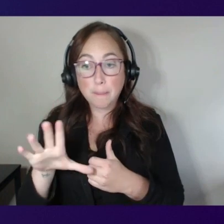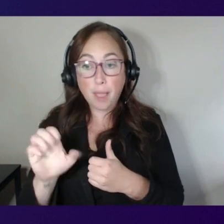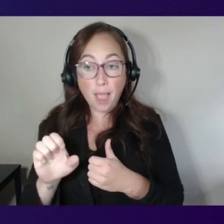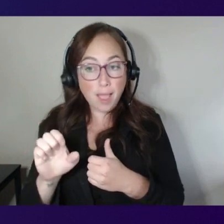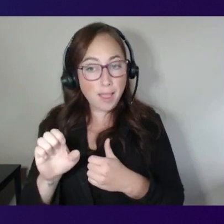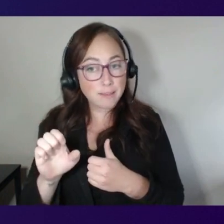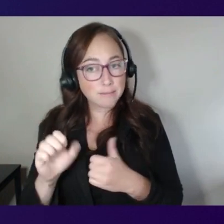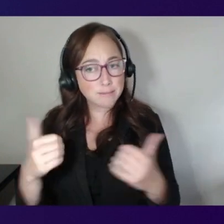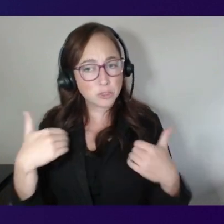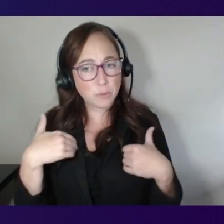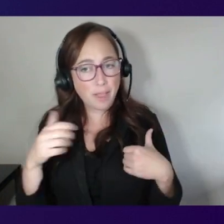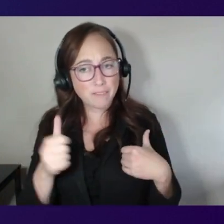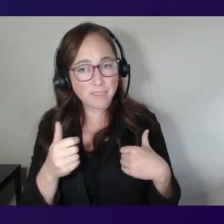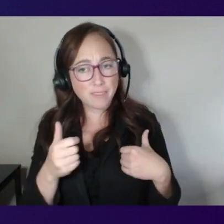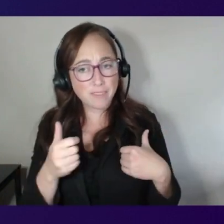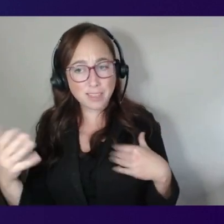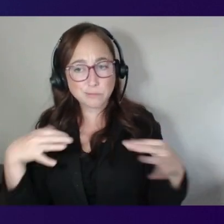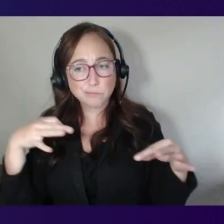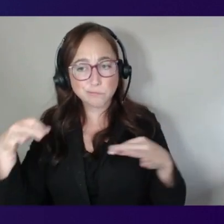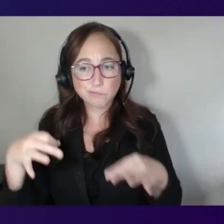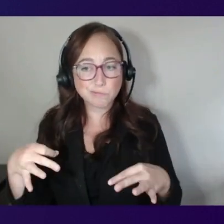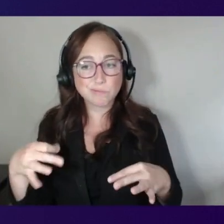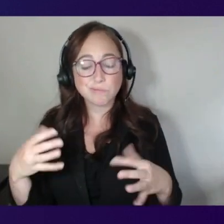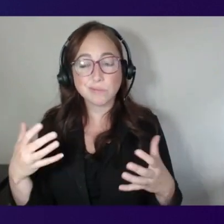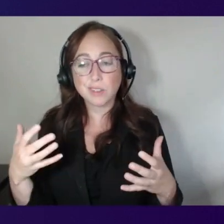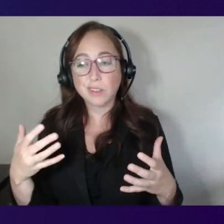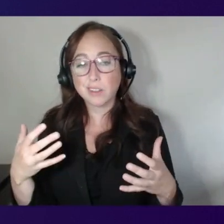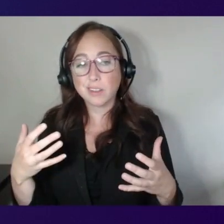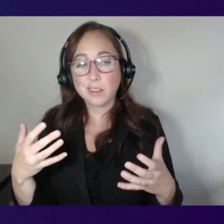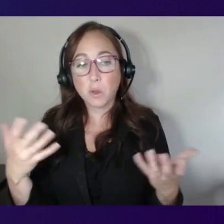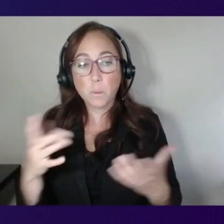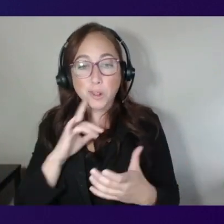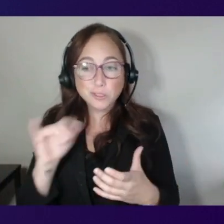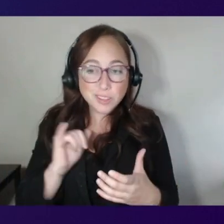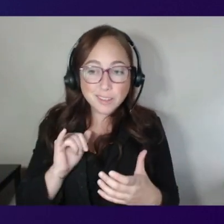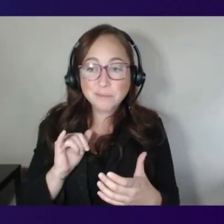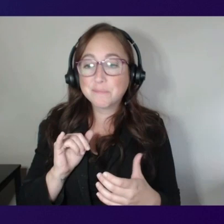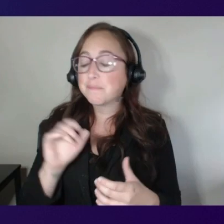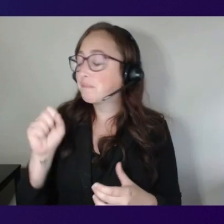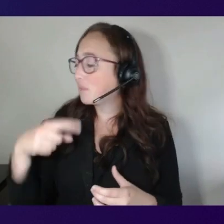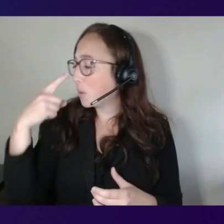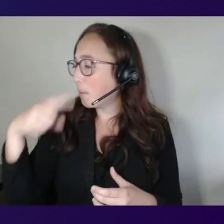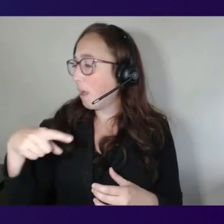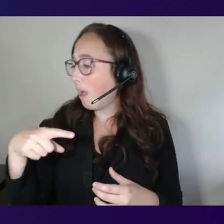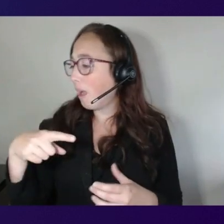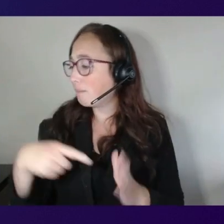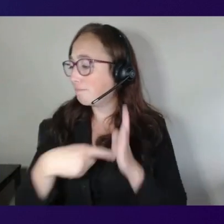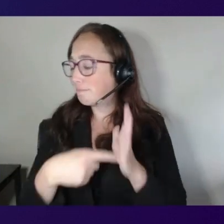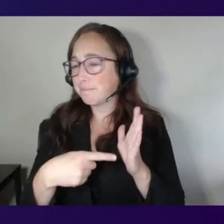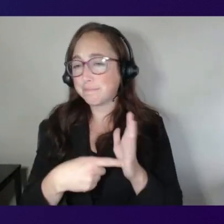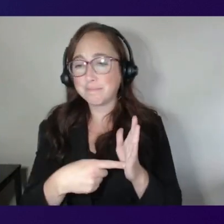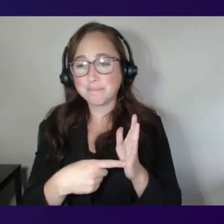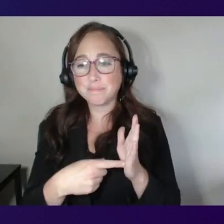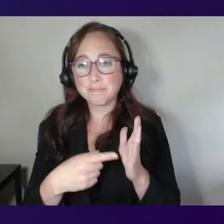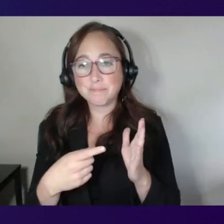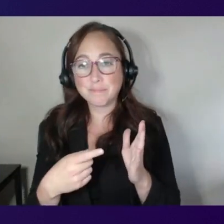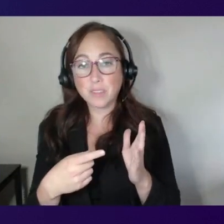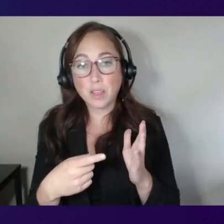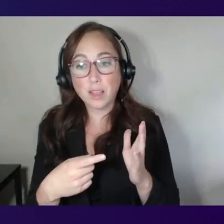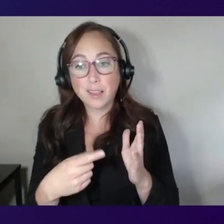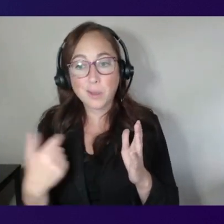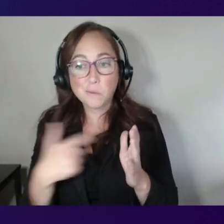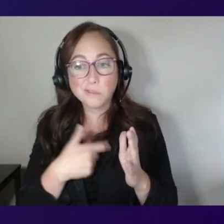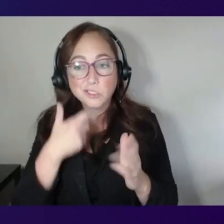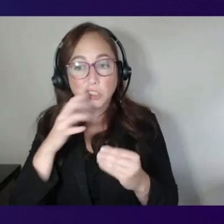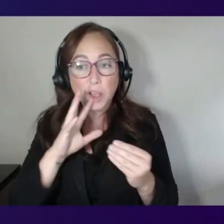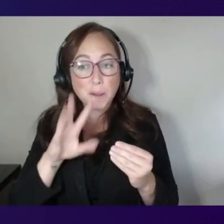that describes, what it looks like from an architectural perspective? I was going to say, give us an example of how we were just talking about those customers that might